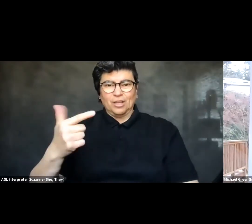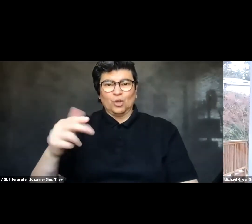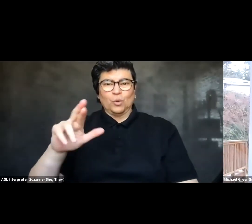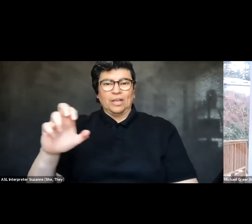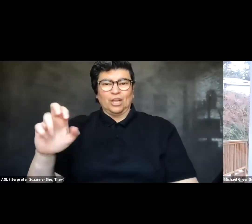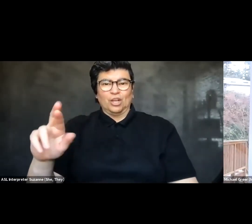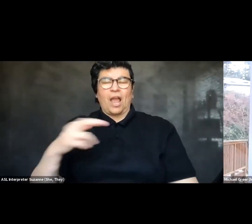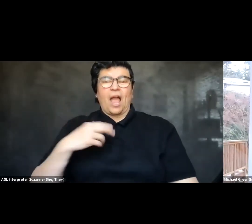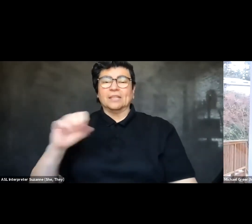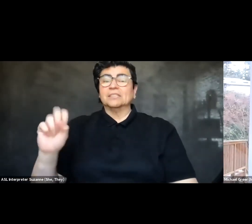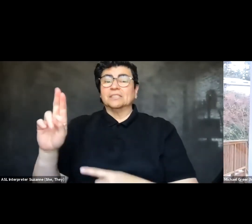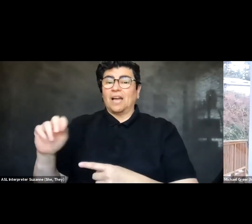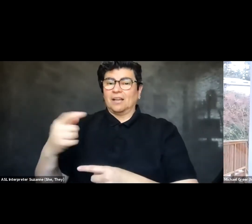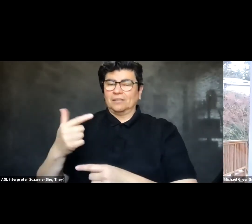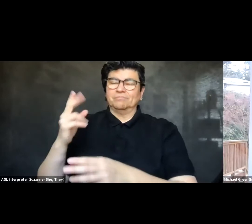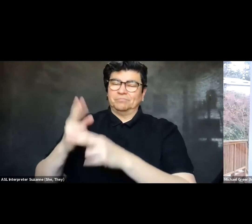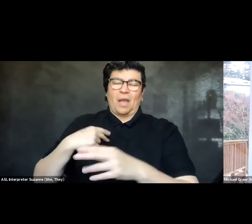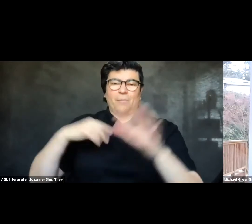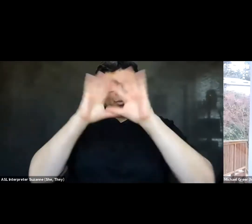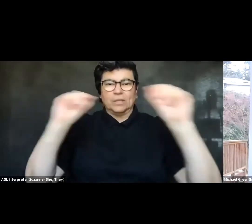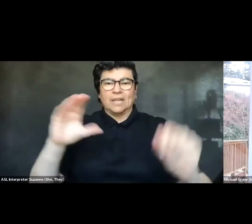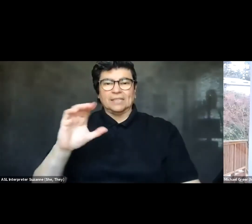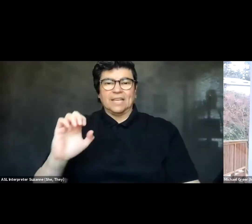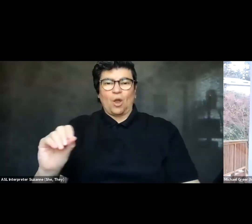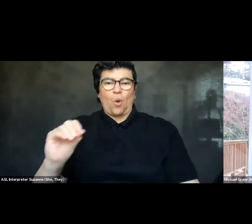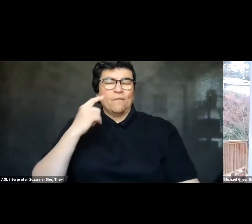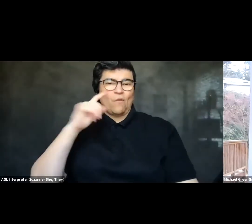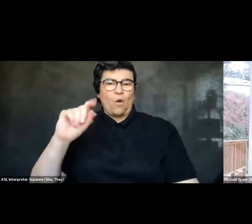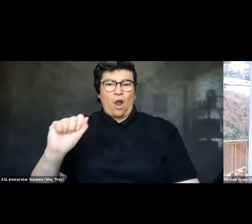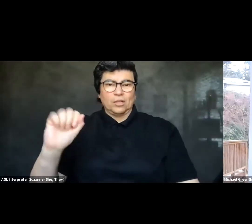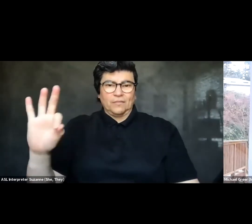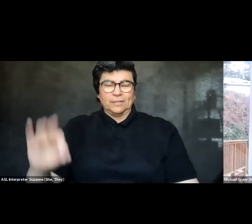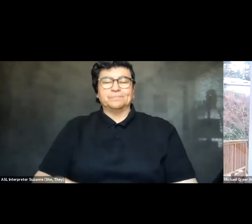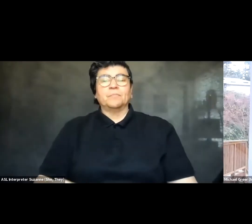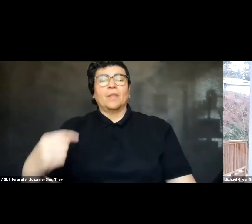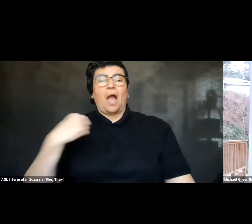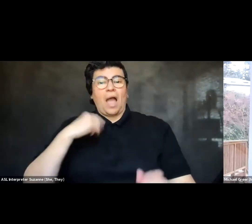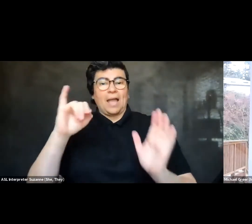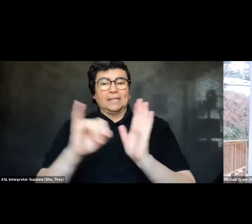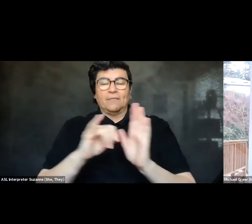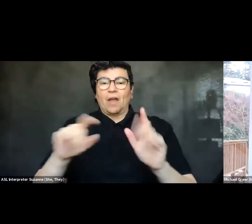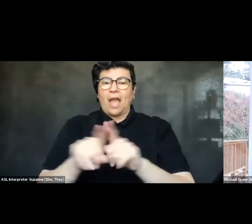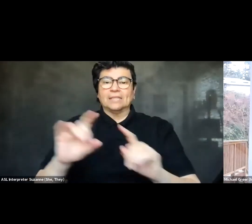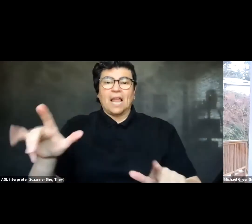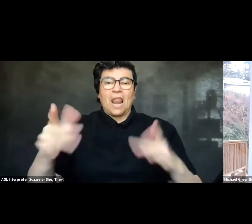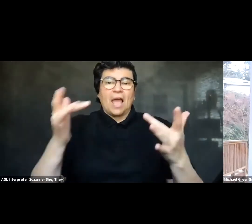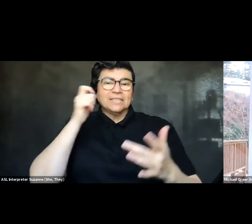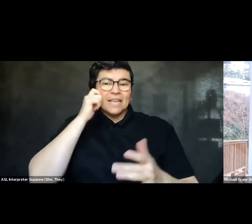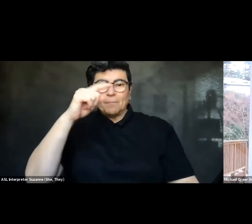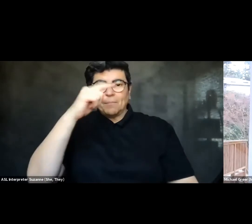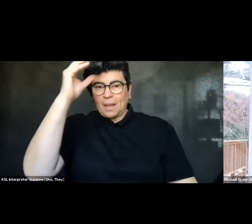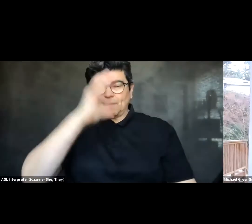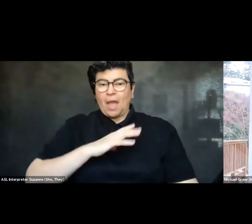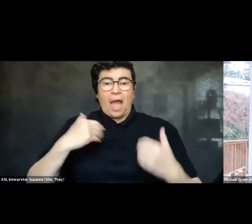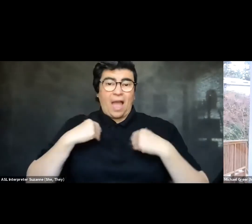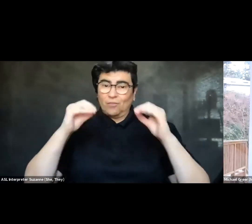and as Sung mentioned, I am the president and CEO at ArtsFund. I identify as a light-skinned Black male. I